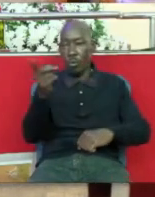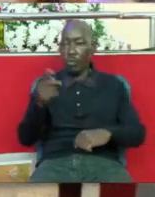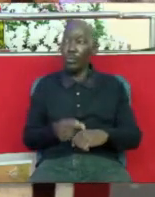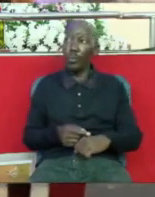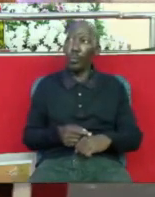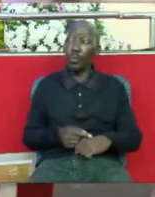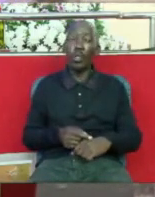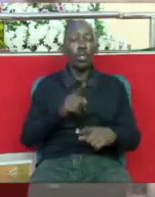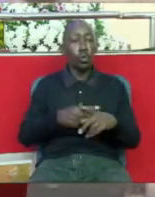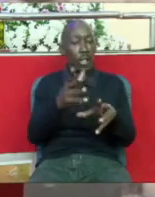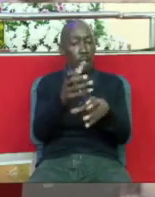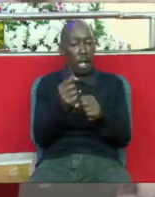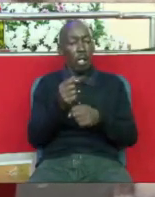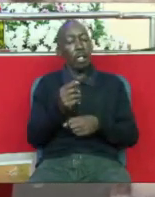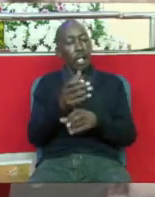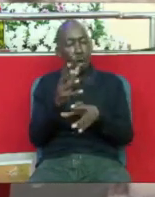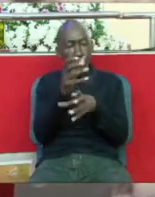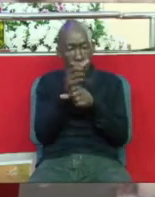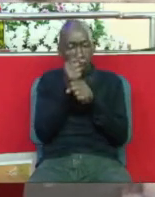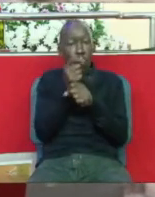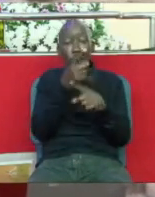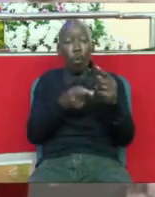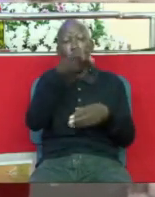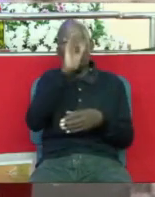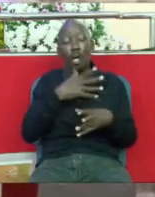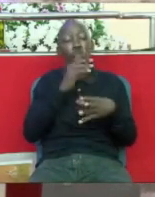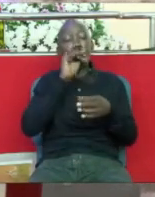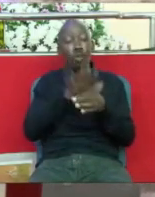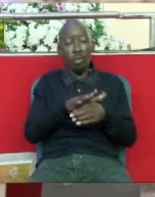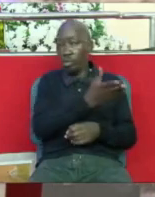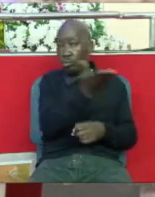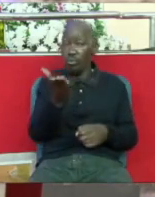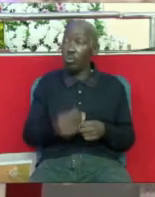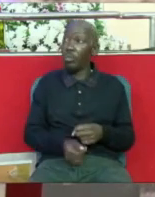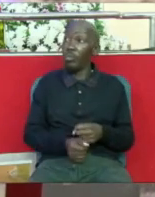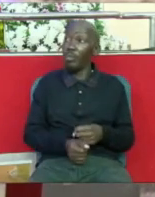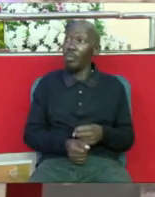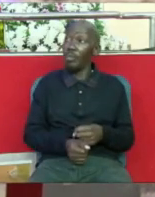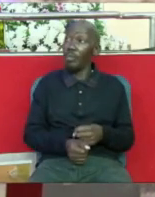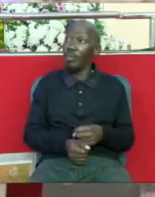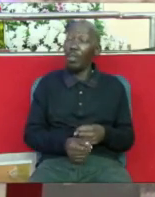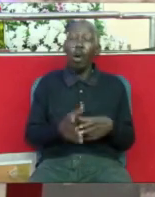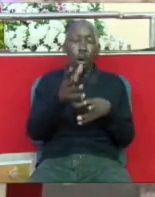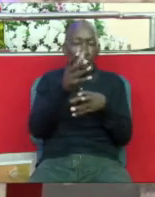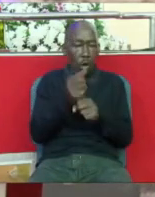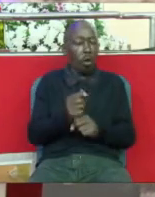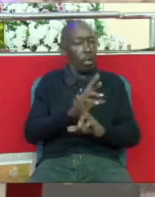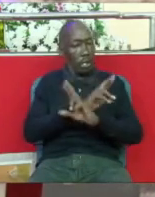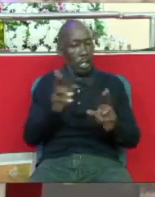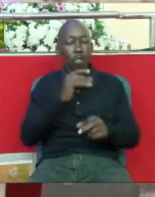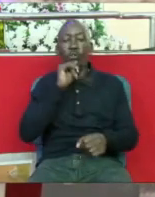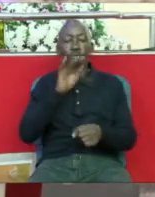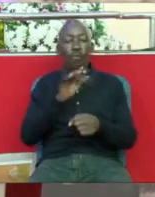wako. To take hold of what God has promised you. Kutoa kile Mungu amekuahidi. And God is willing to fulfill.